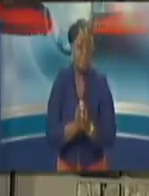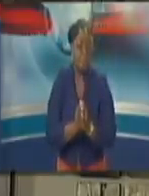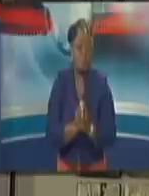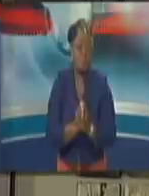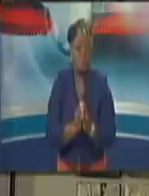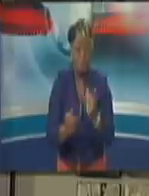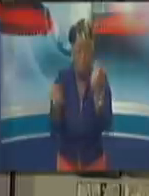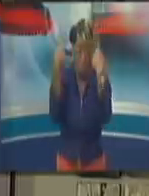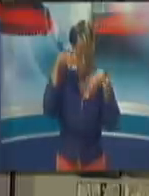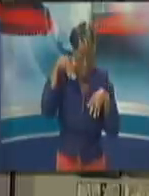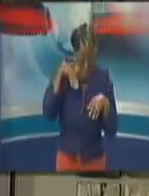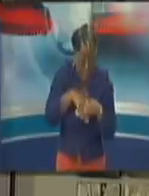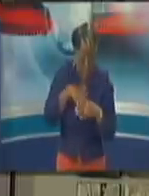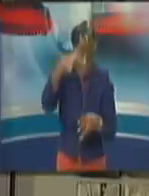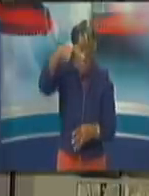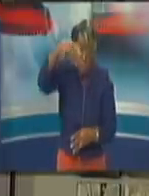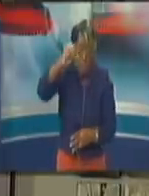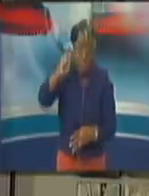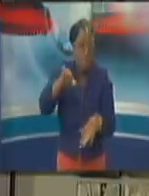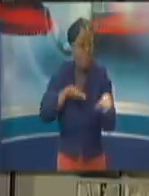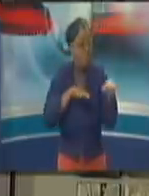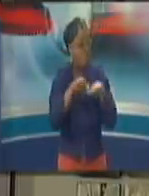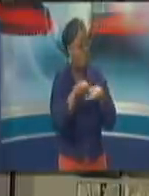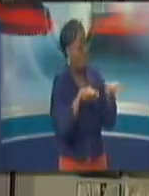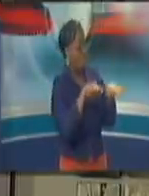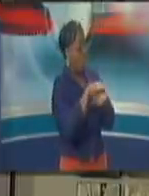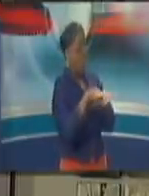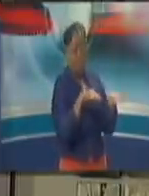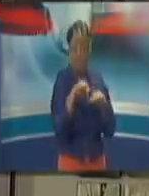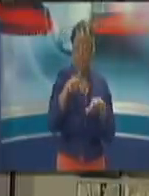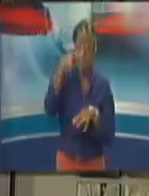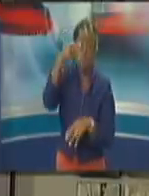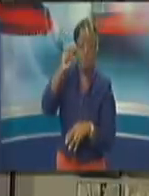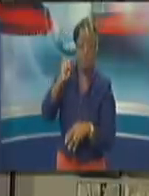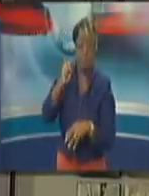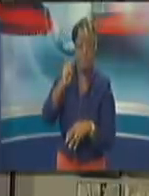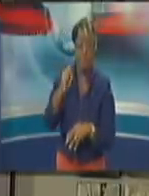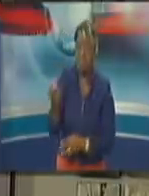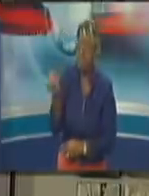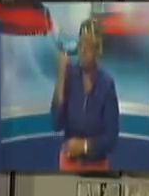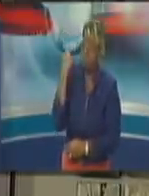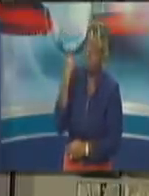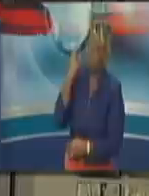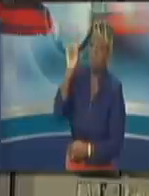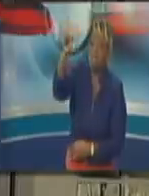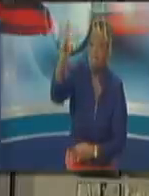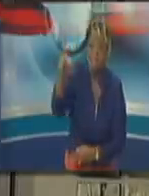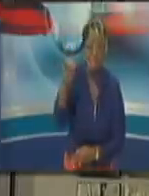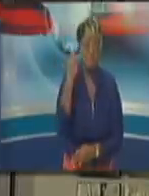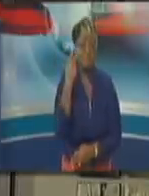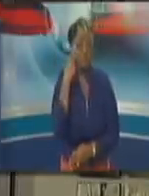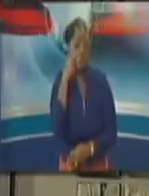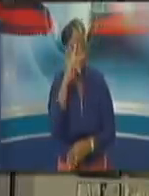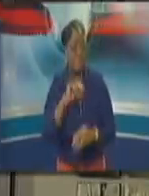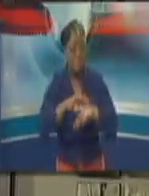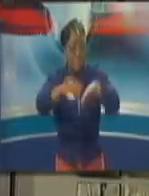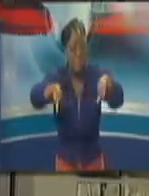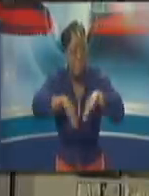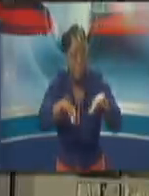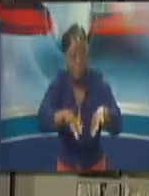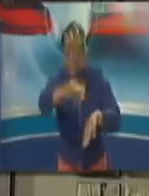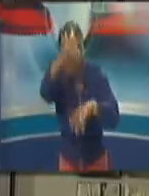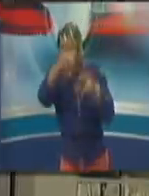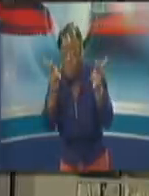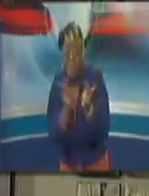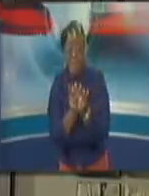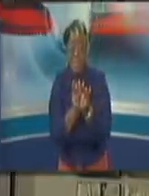in Port of Spain, walking around Port of Spain, taking maxi taxis to go on sightsee Maracas, wherever. It